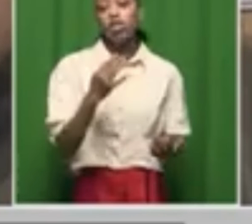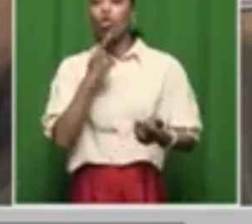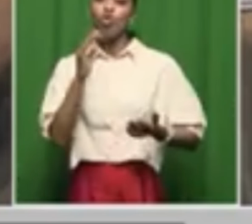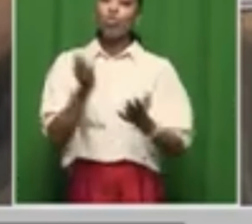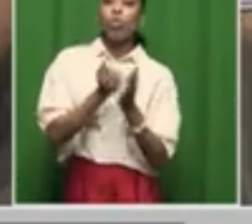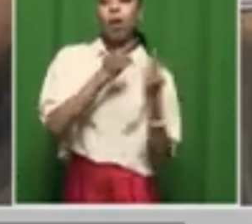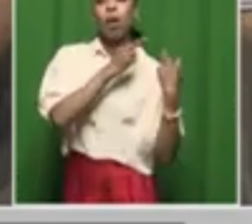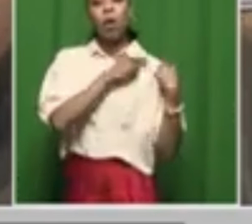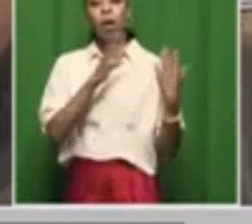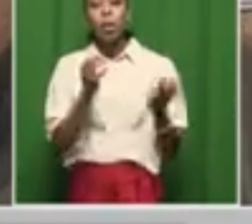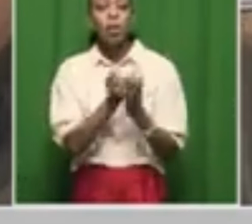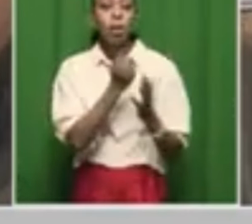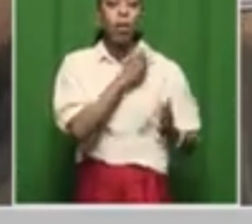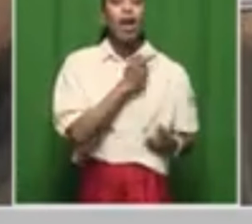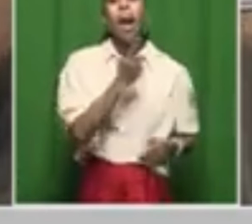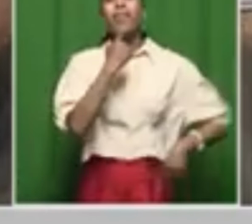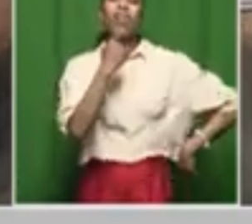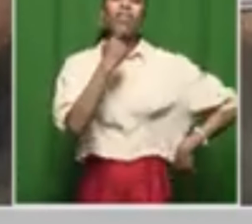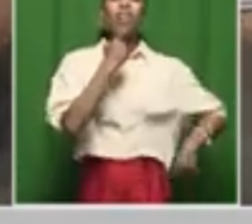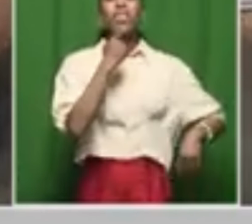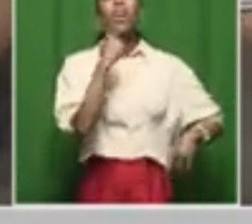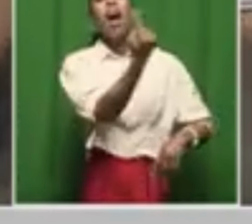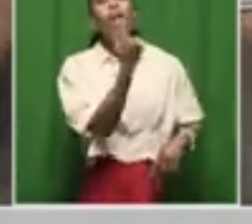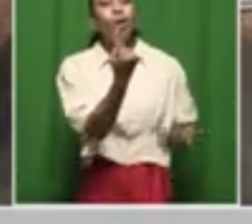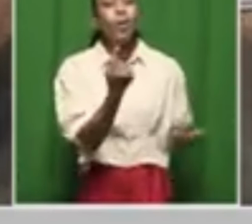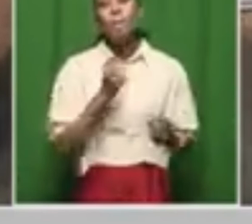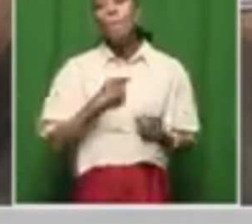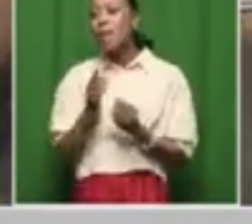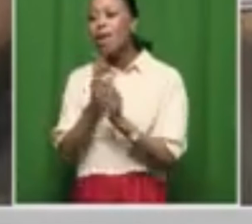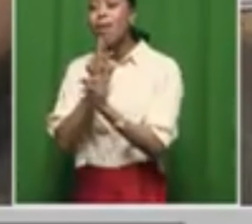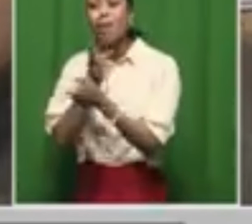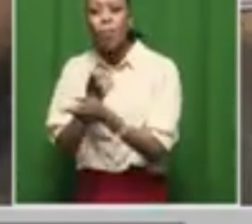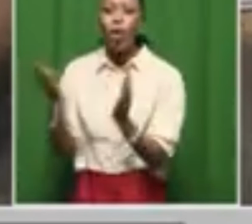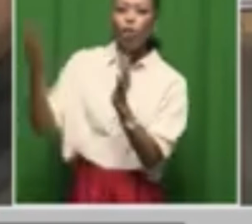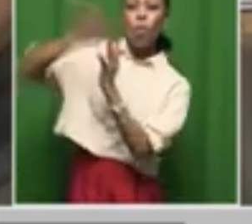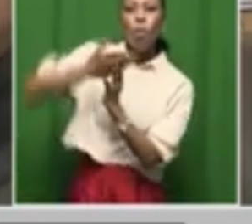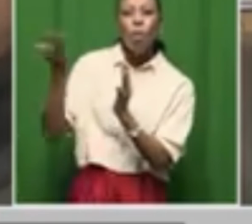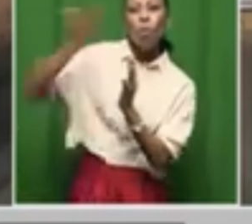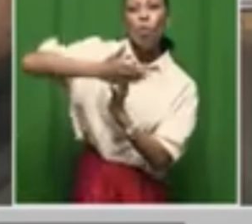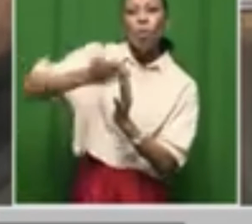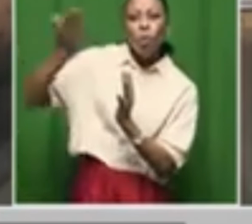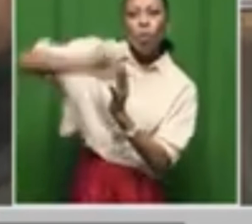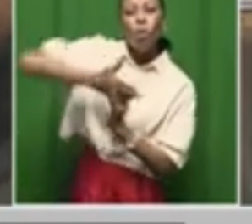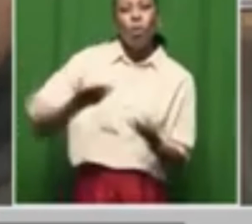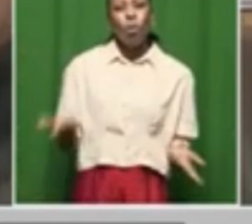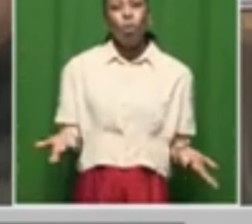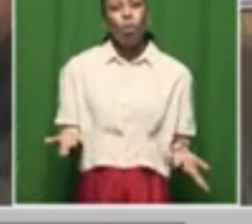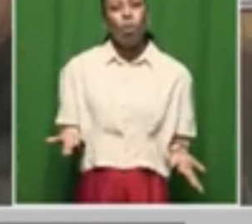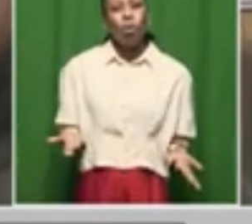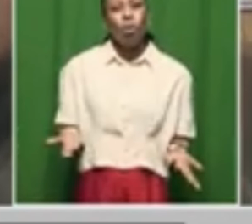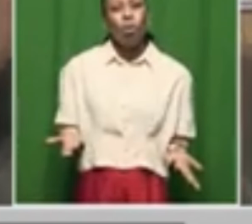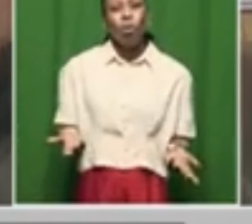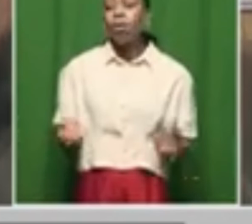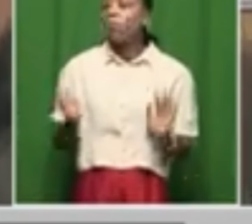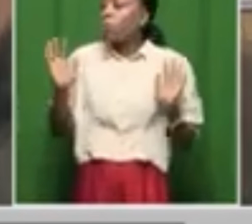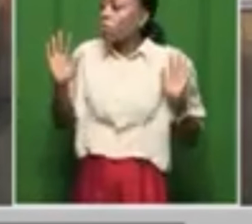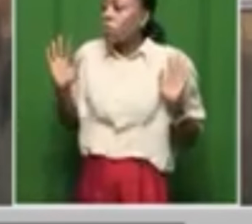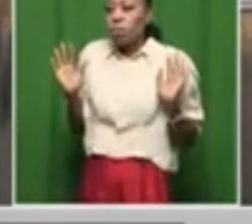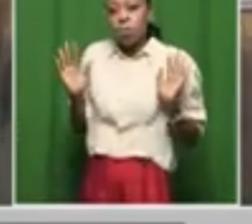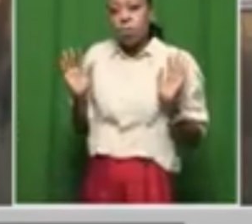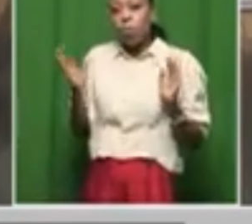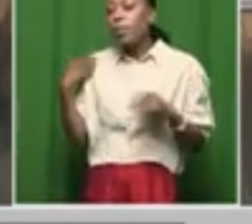accountable. No, please. You are speaking alone all the time. The moment I open my mouth, you come in and say, but. Not at all. And